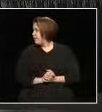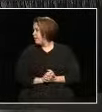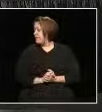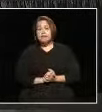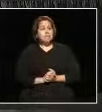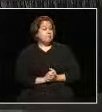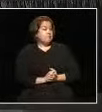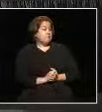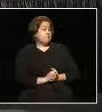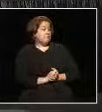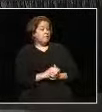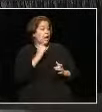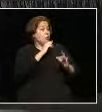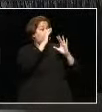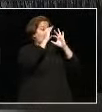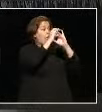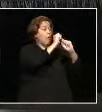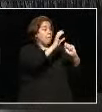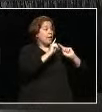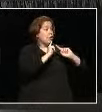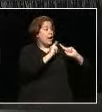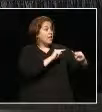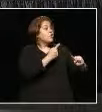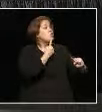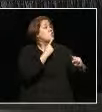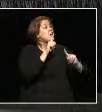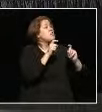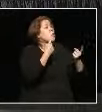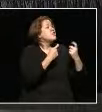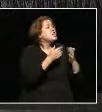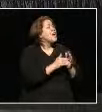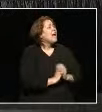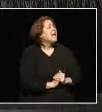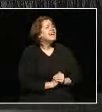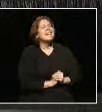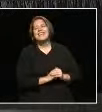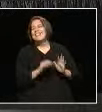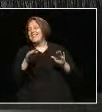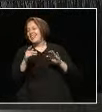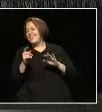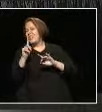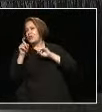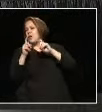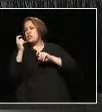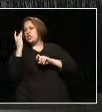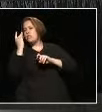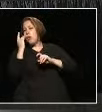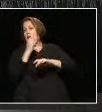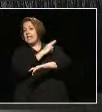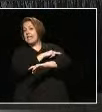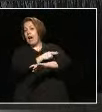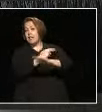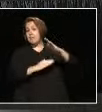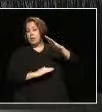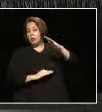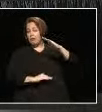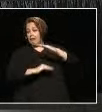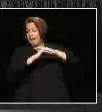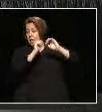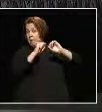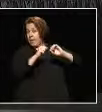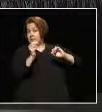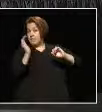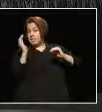I was captivated by the answer. Could you repeat the question? The question was, why doesn't the hospital capacity seem to